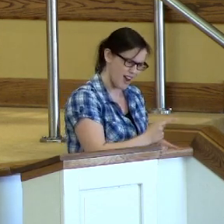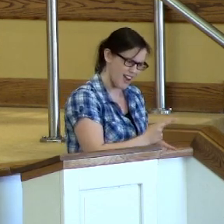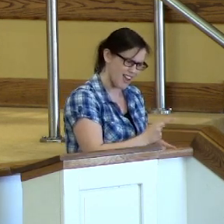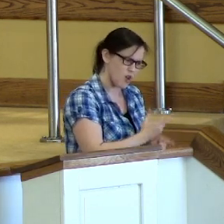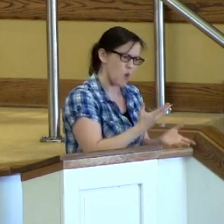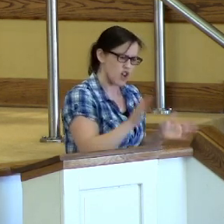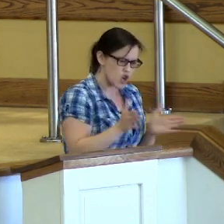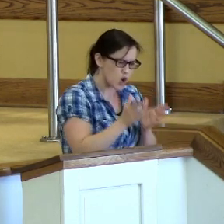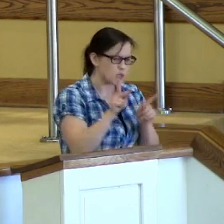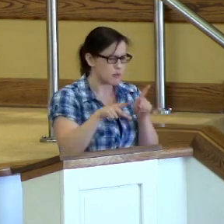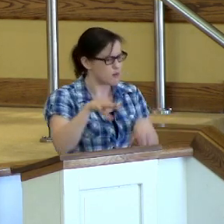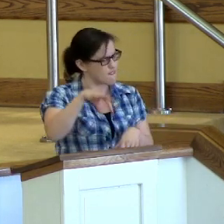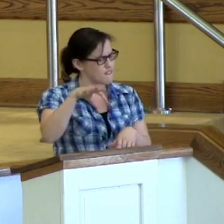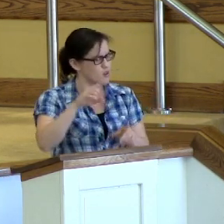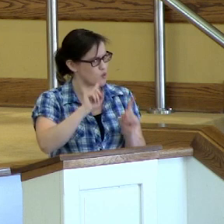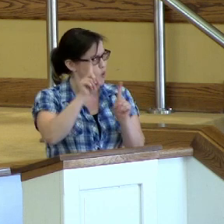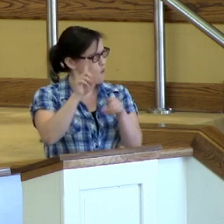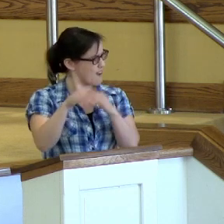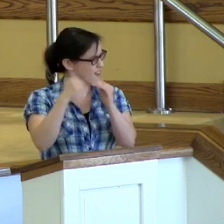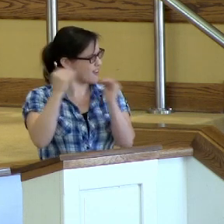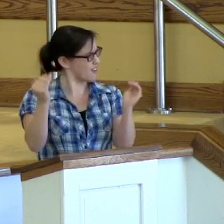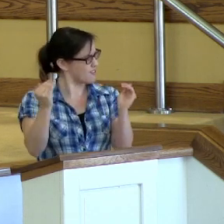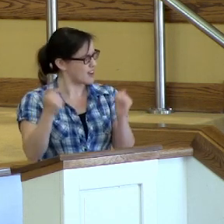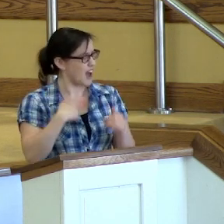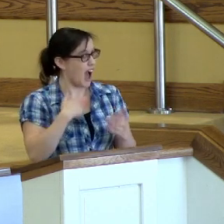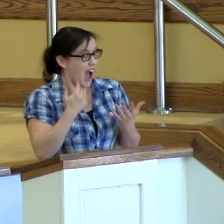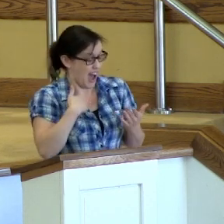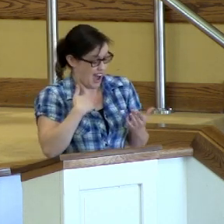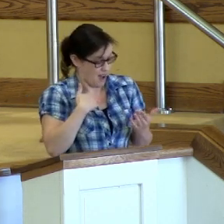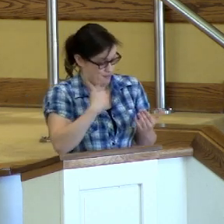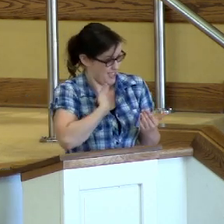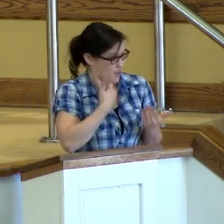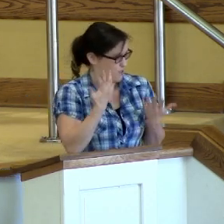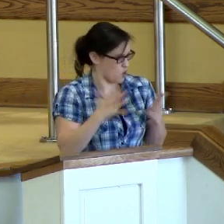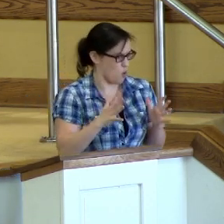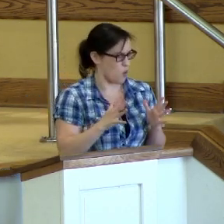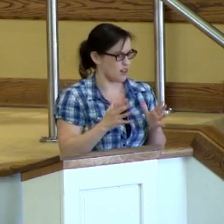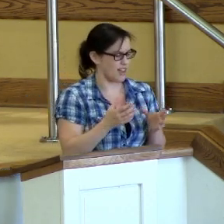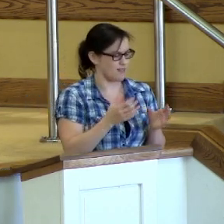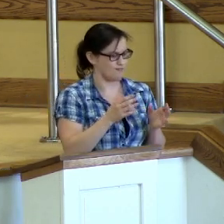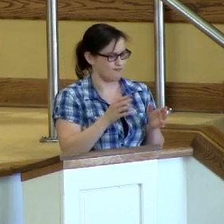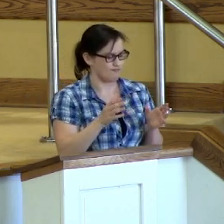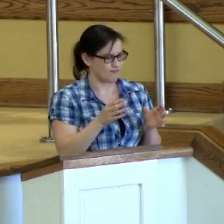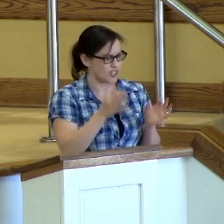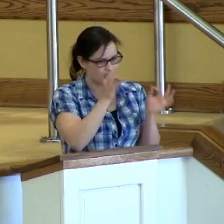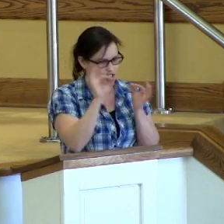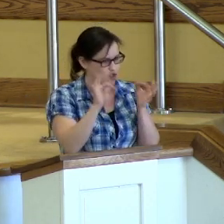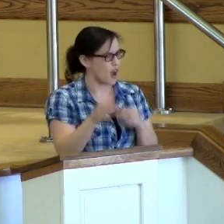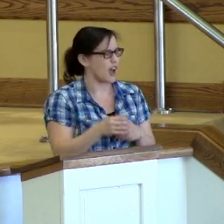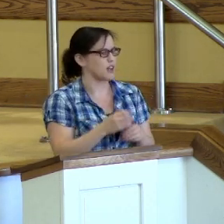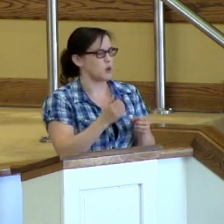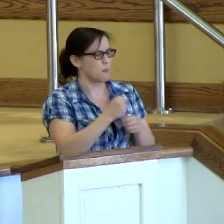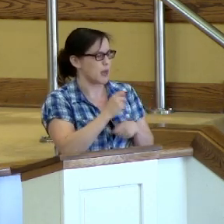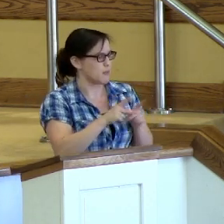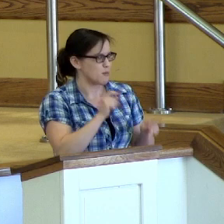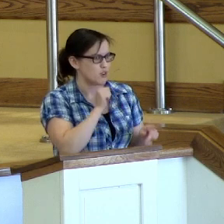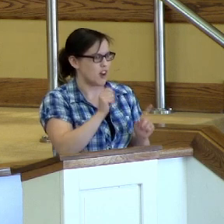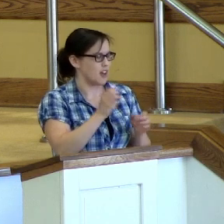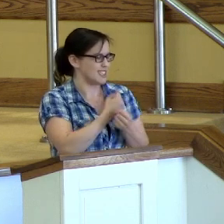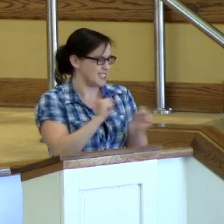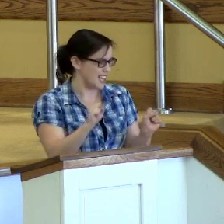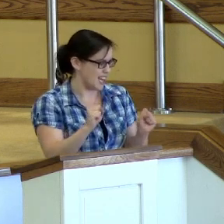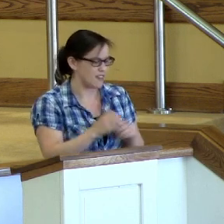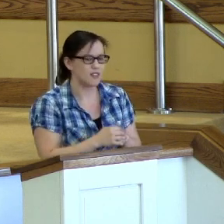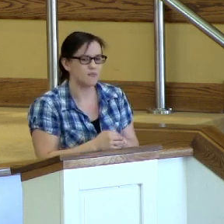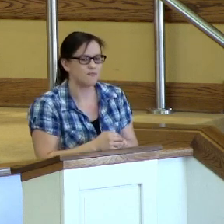there. So again, I don't want to be a stumbling block to anyone. 1 Corinthians 8:9 talks about that. Talks about not